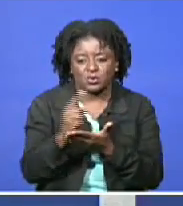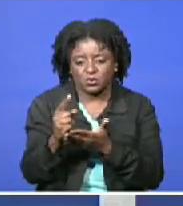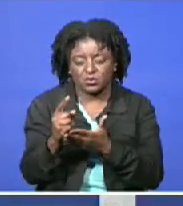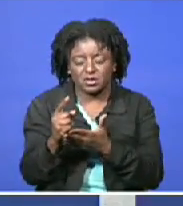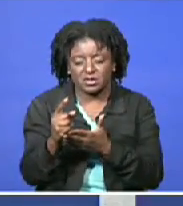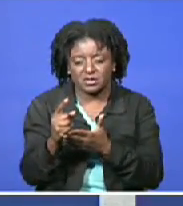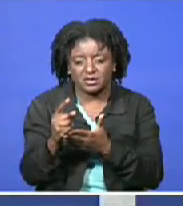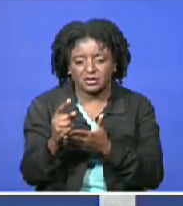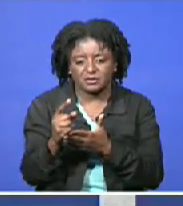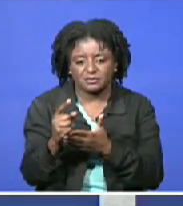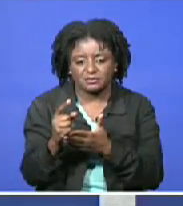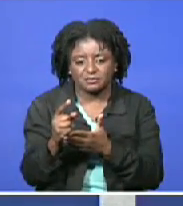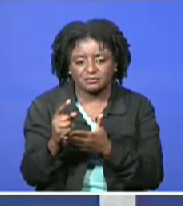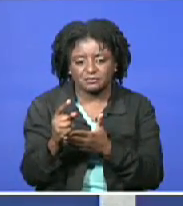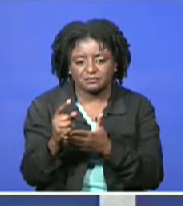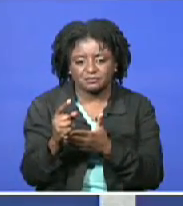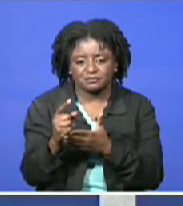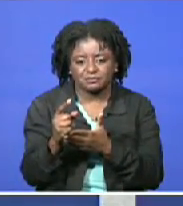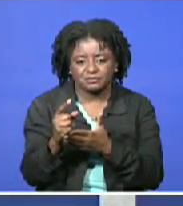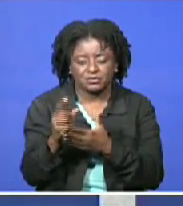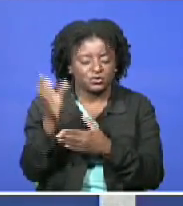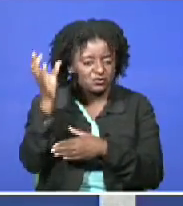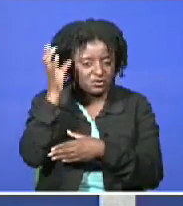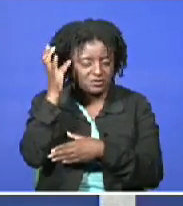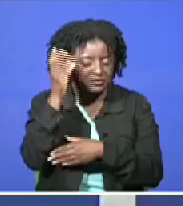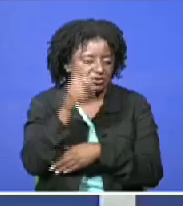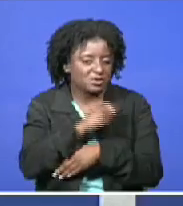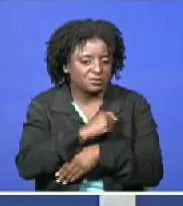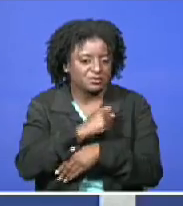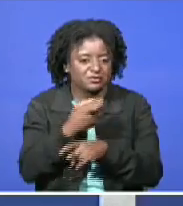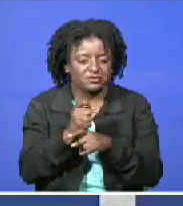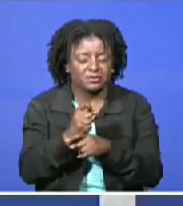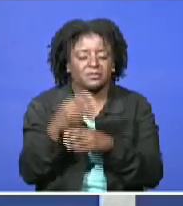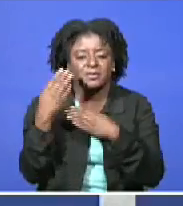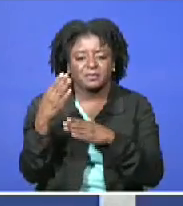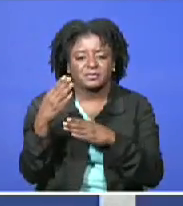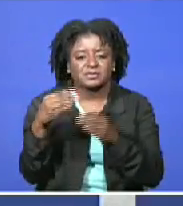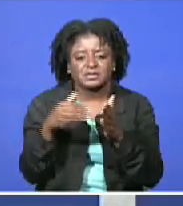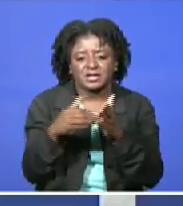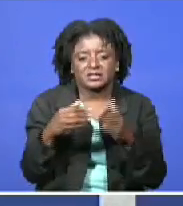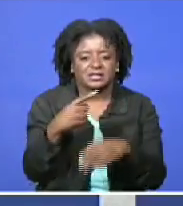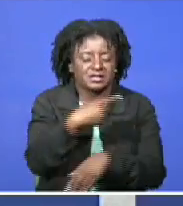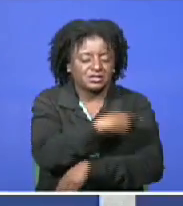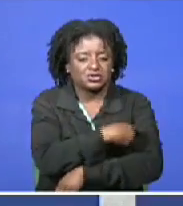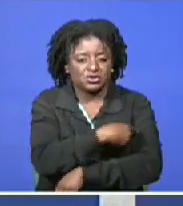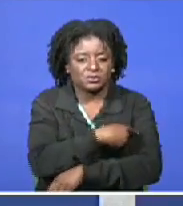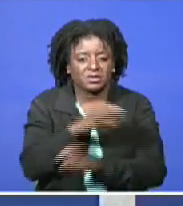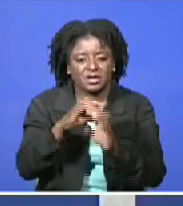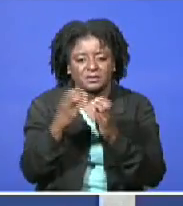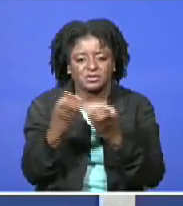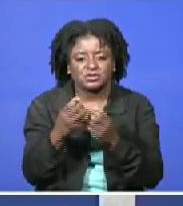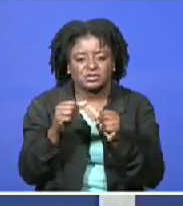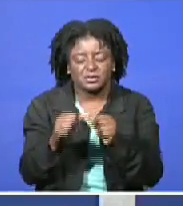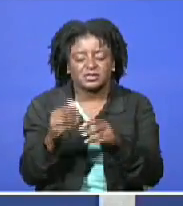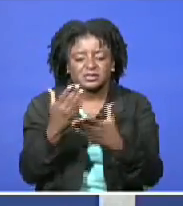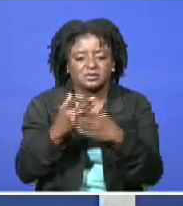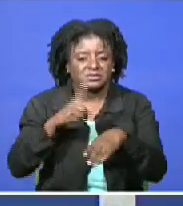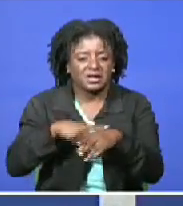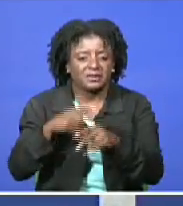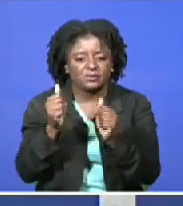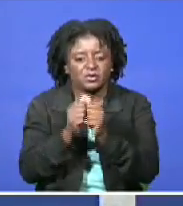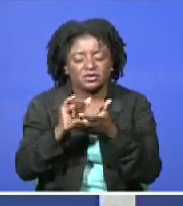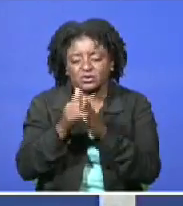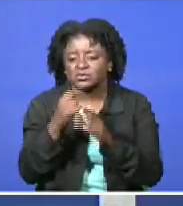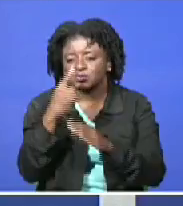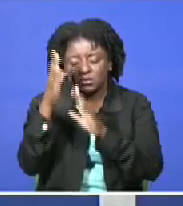those on hand was Christopher Thompson from the Bahamas Anti-Doping Commission. He spent some time with Carifta hopefuls, showing them exactly what they can